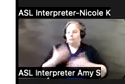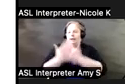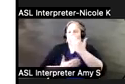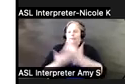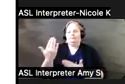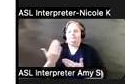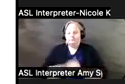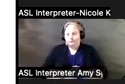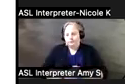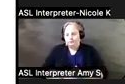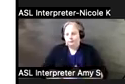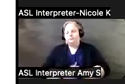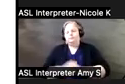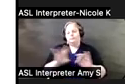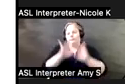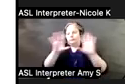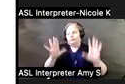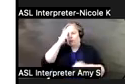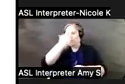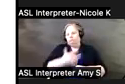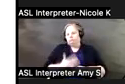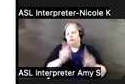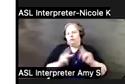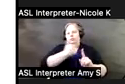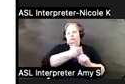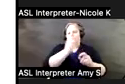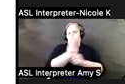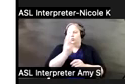that's obviously why typically people use,